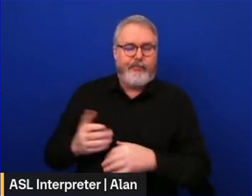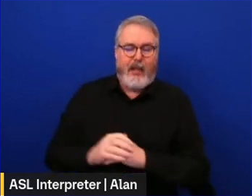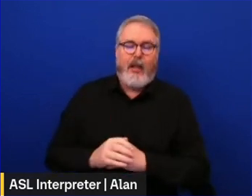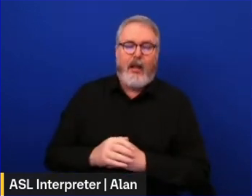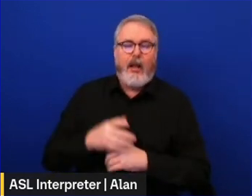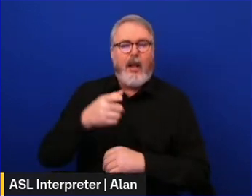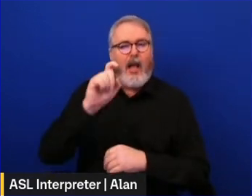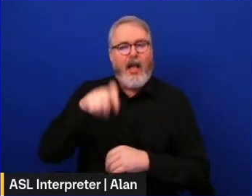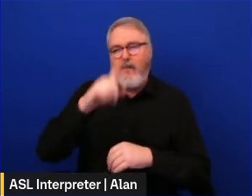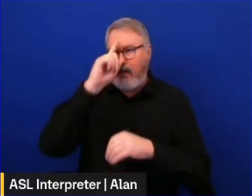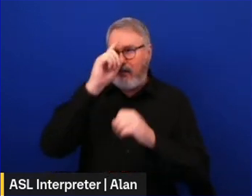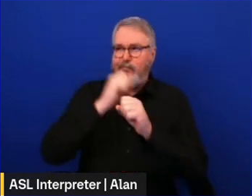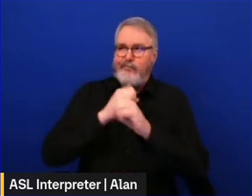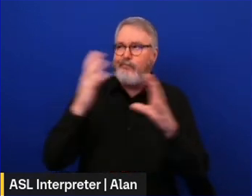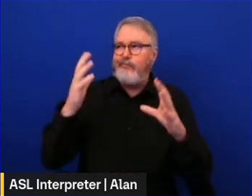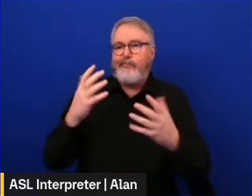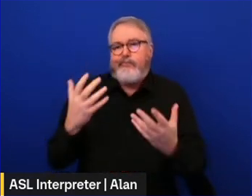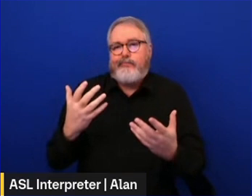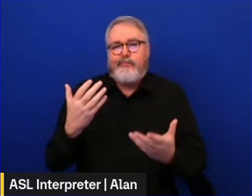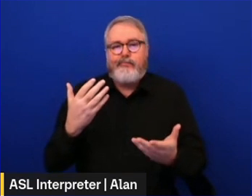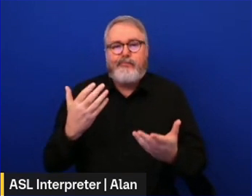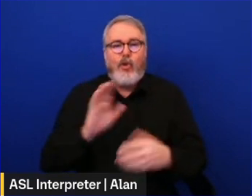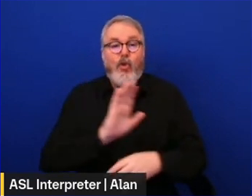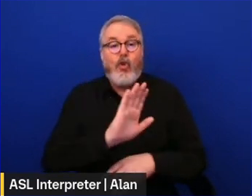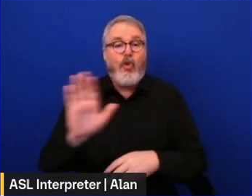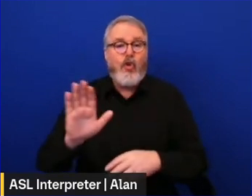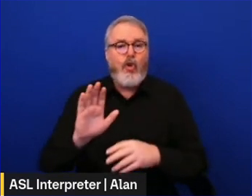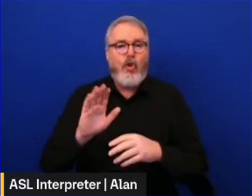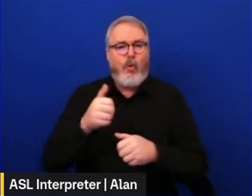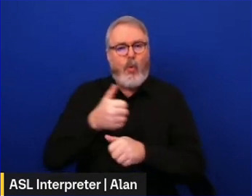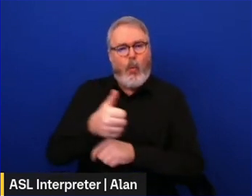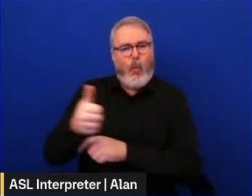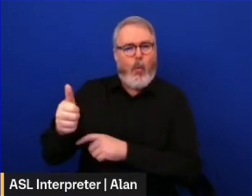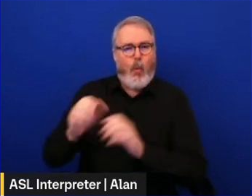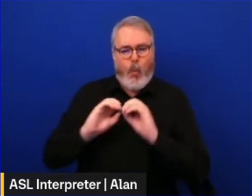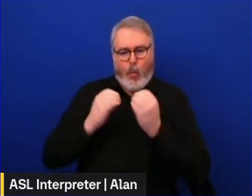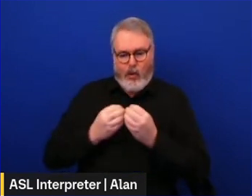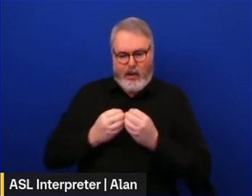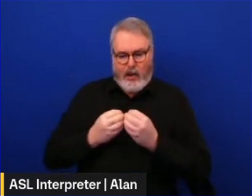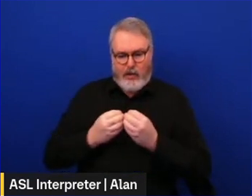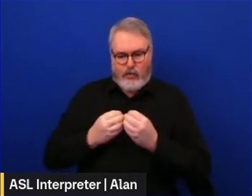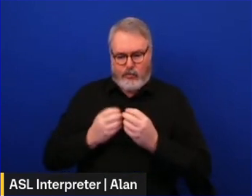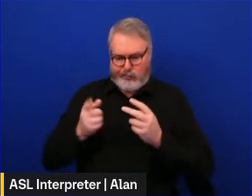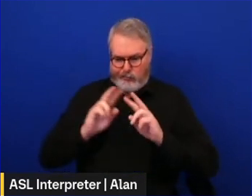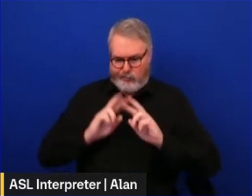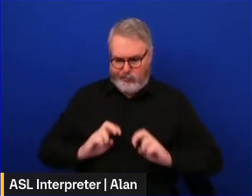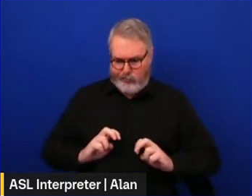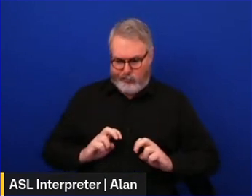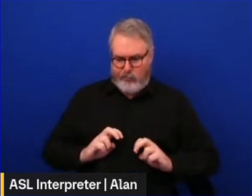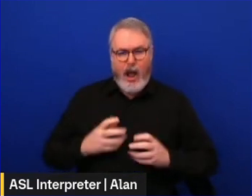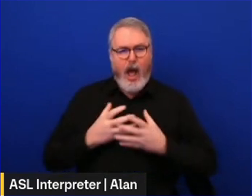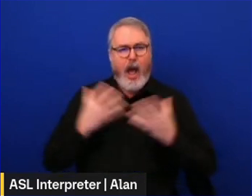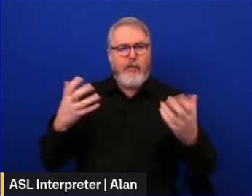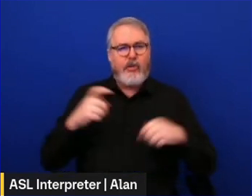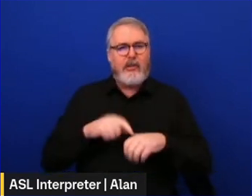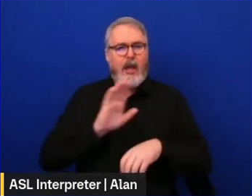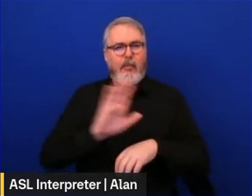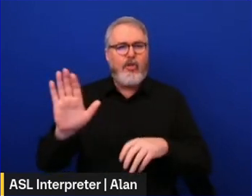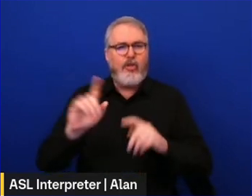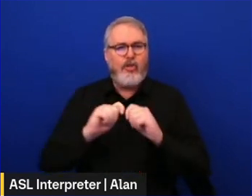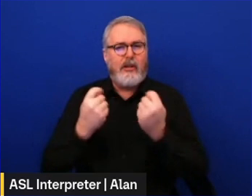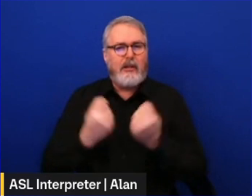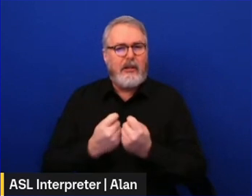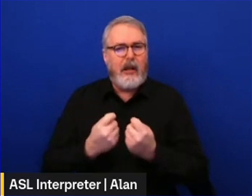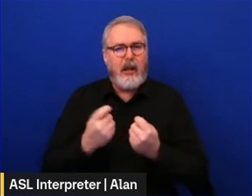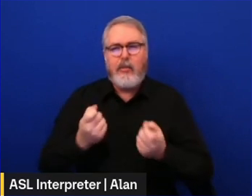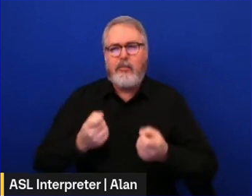Think about your whole organization for a moment. How much time does your team spend